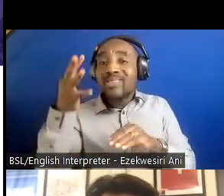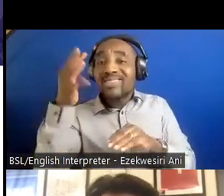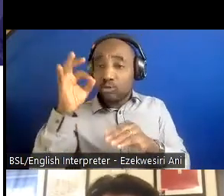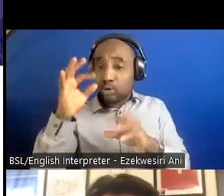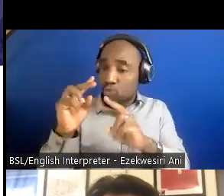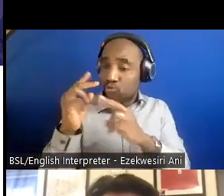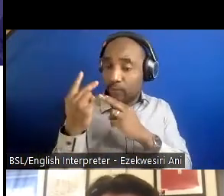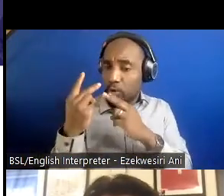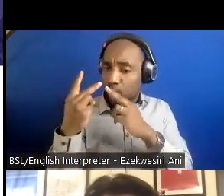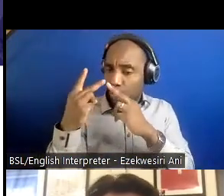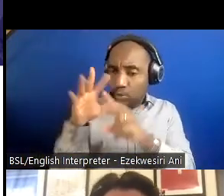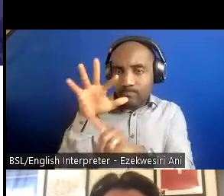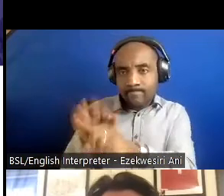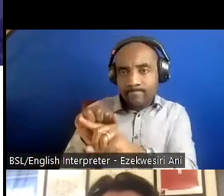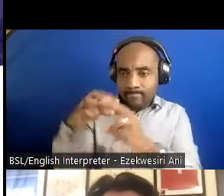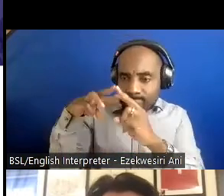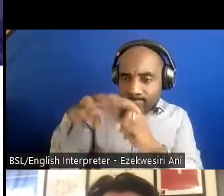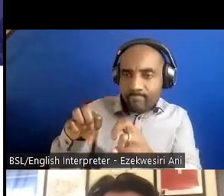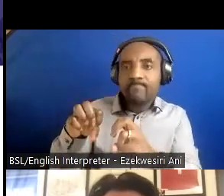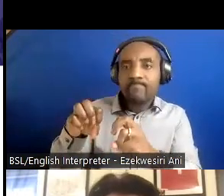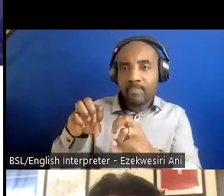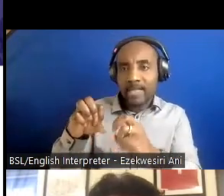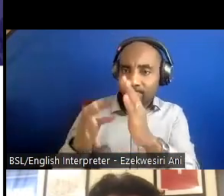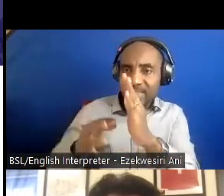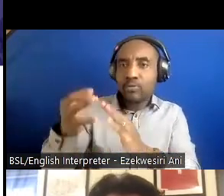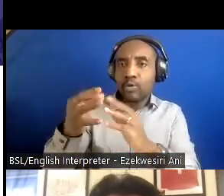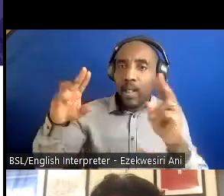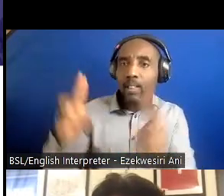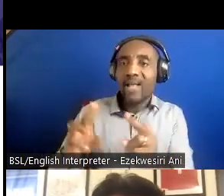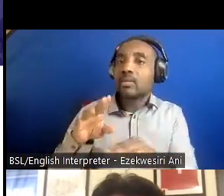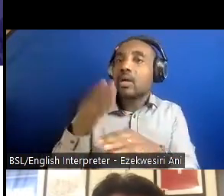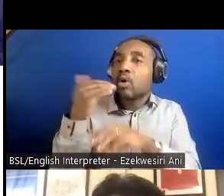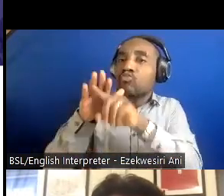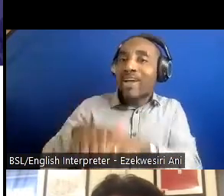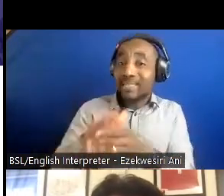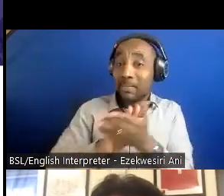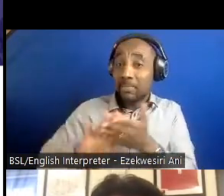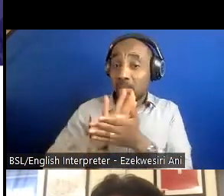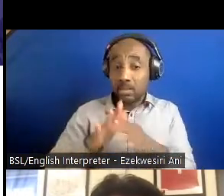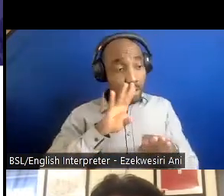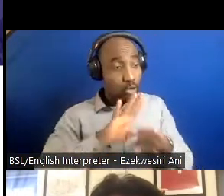in sport, will help the sports sector become even stronger in this respect.